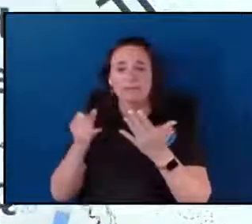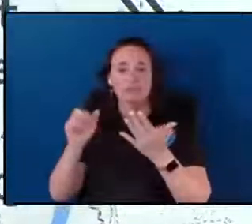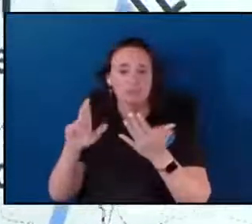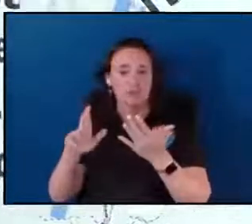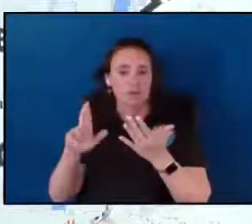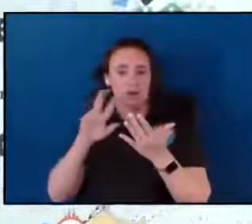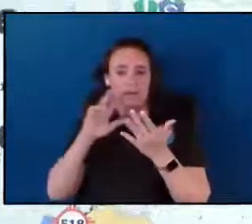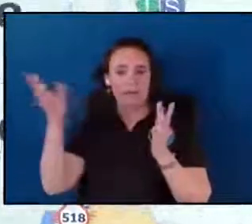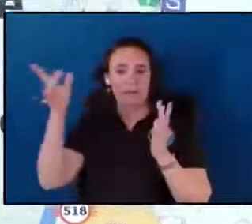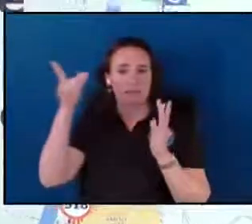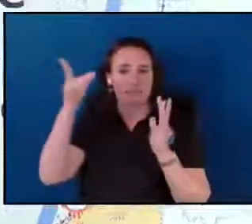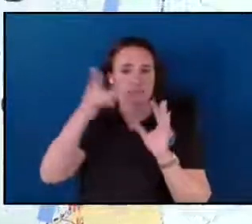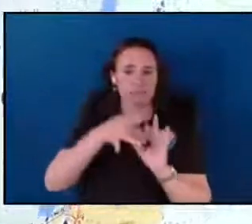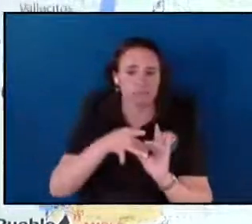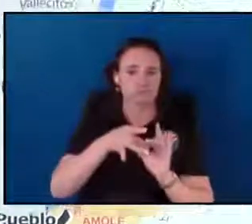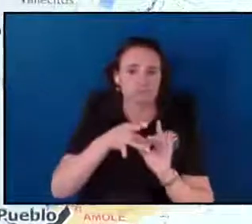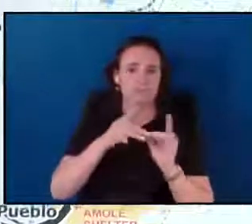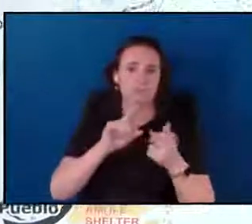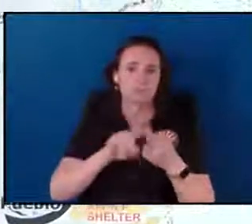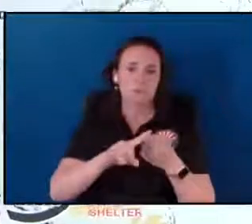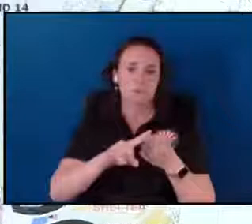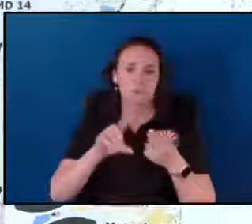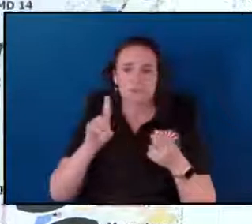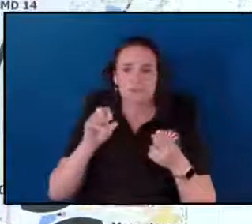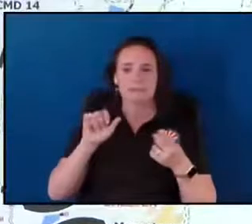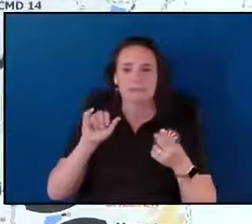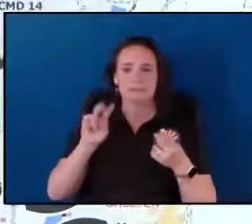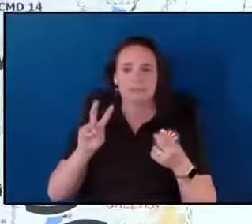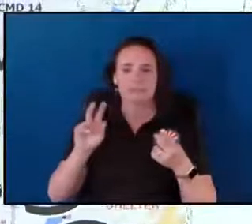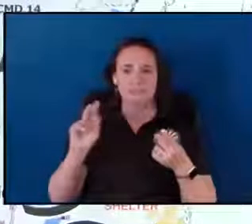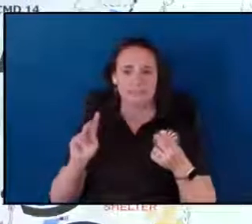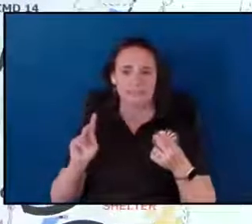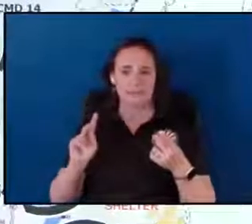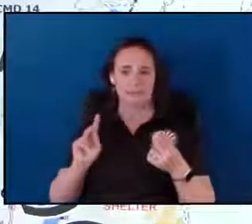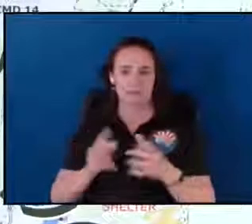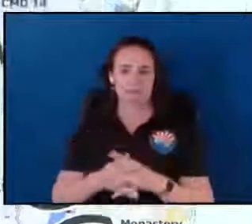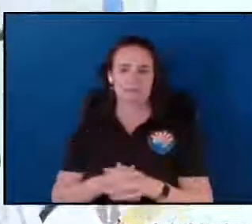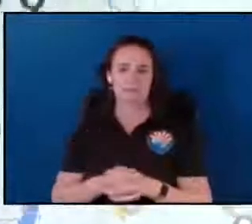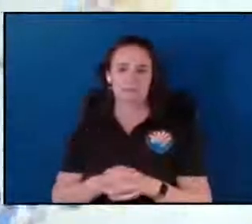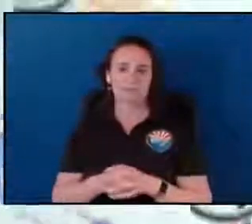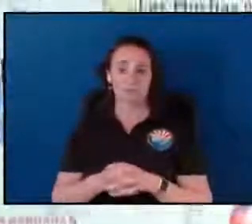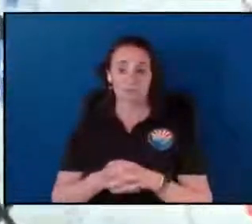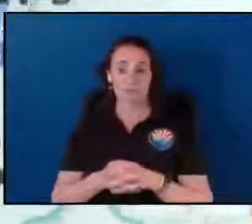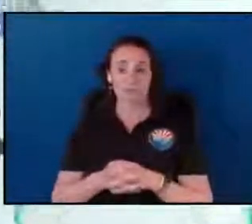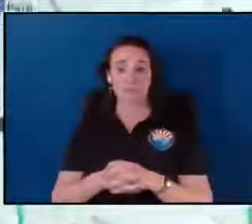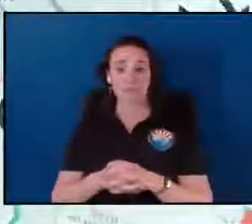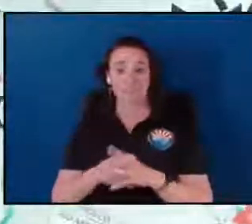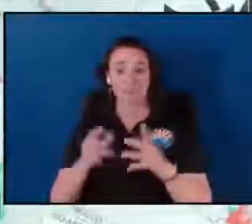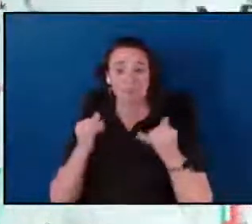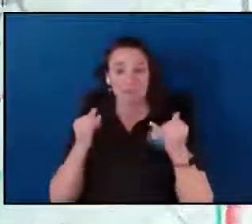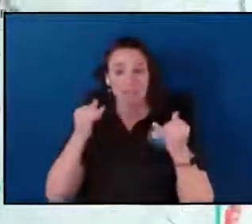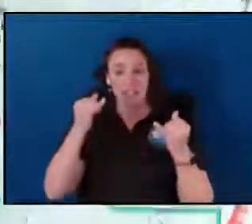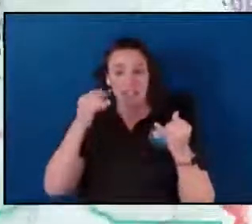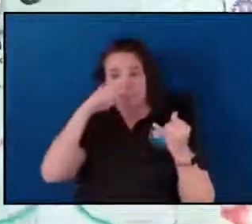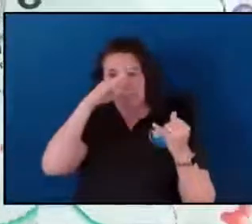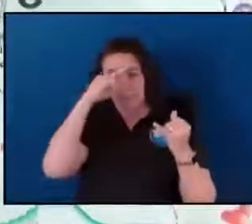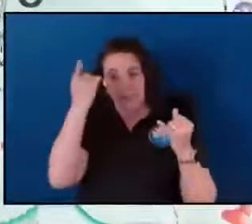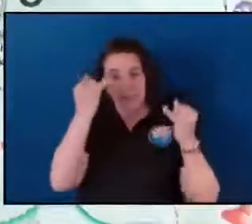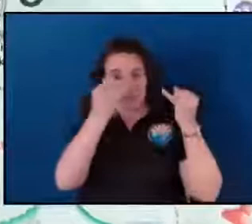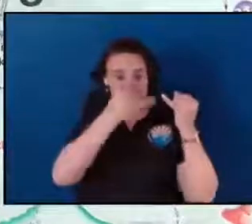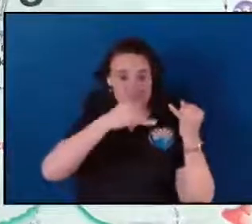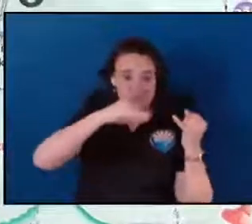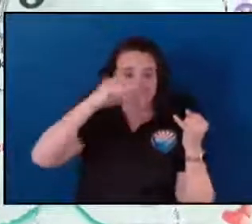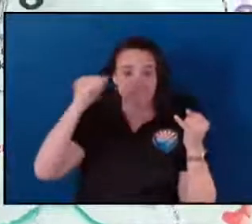way down into Division Kilo. We added some black to the map, areas of containment